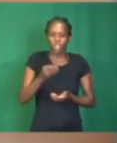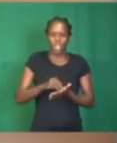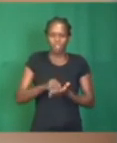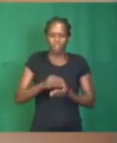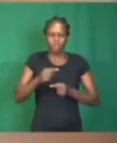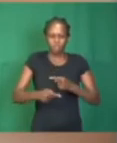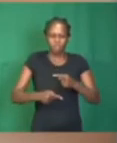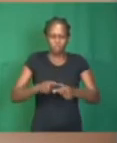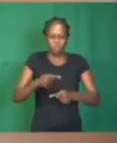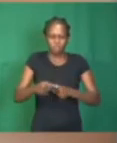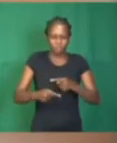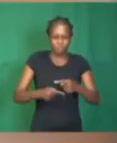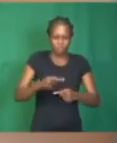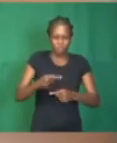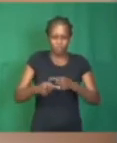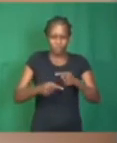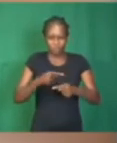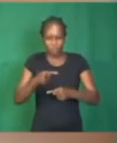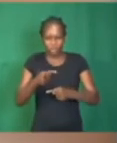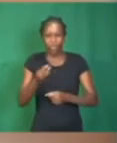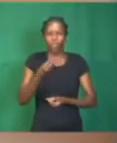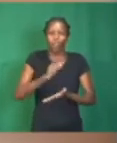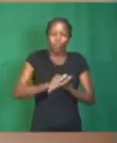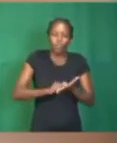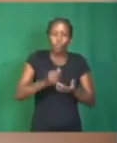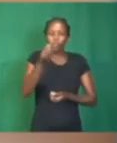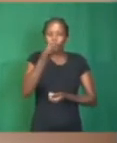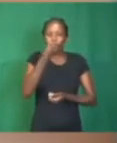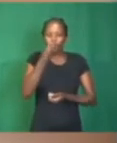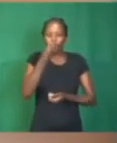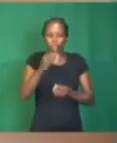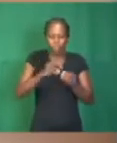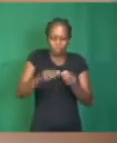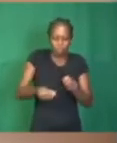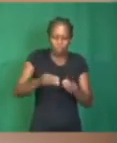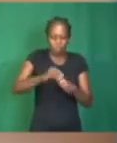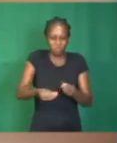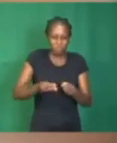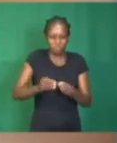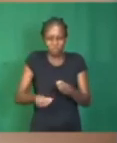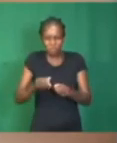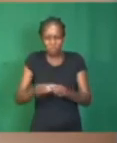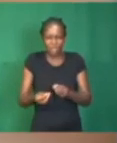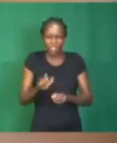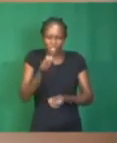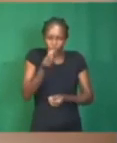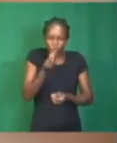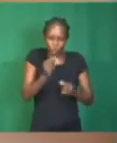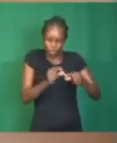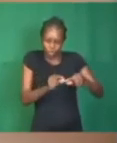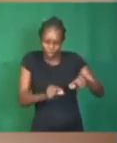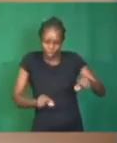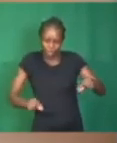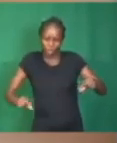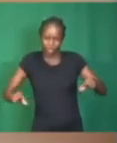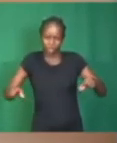long process in the alimentary canal. From the mouth, it is being broken down so that in the small intestine, when absorption takes